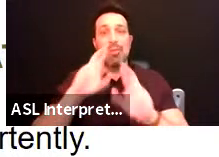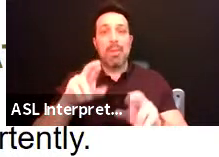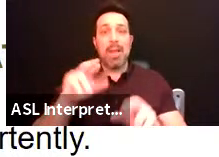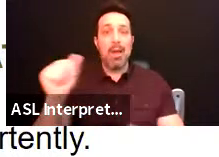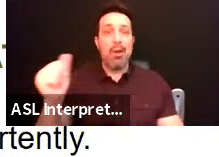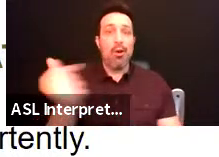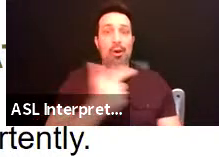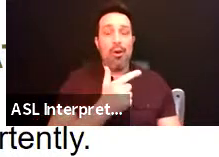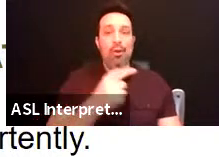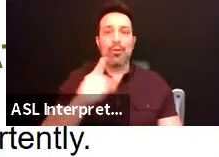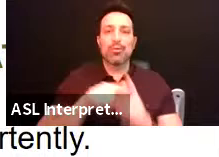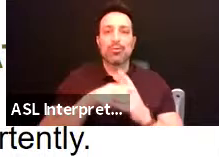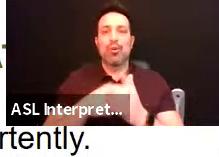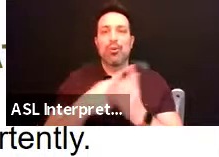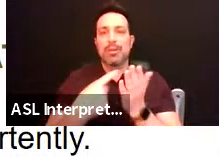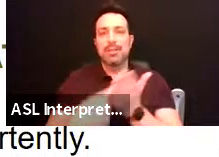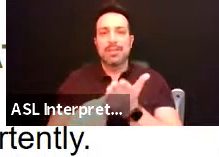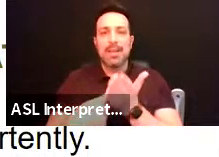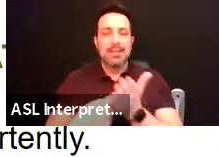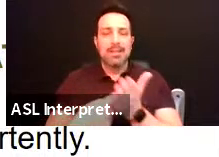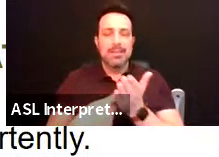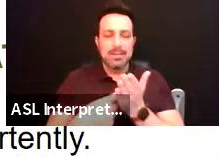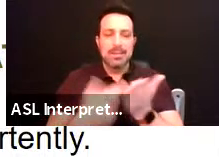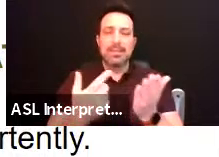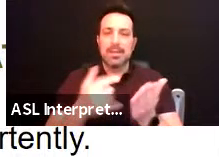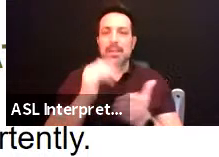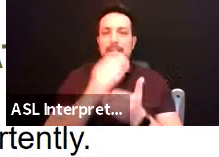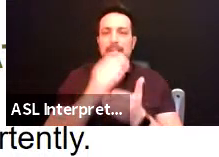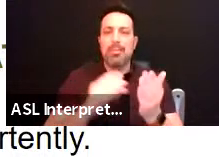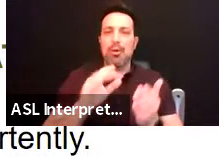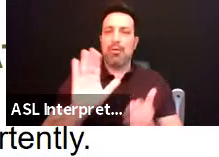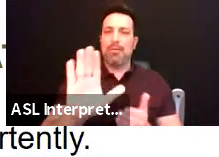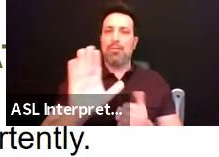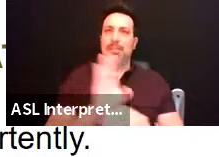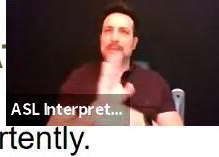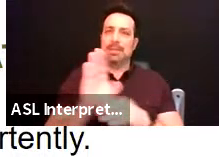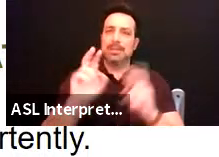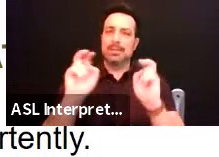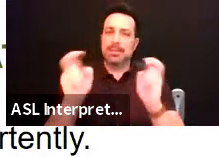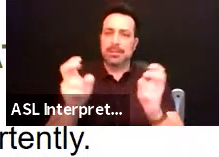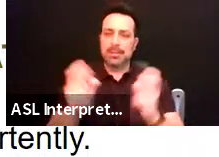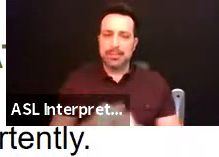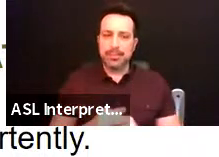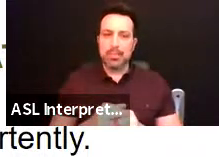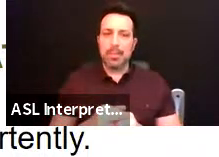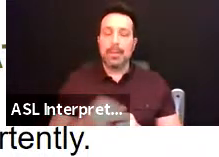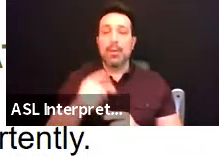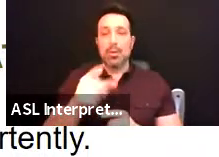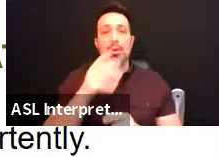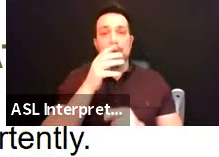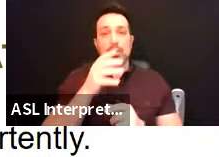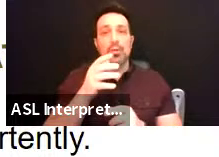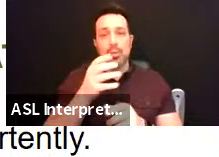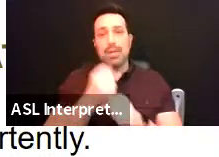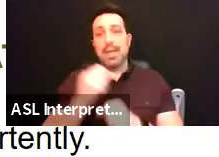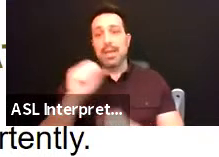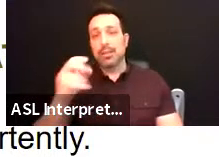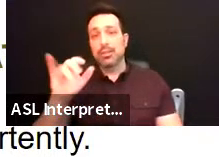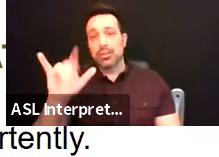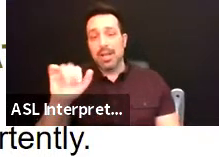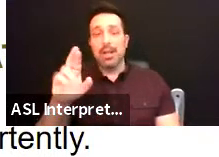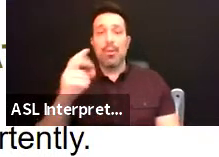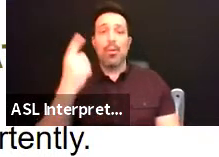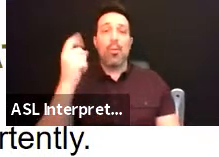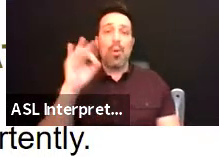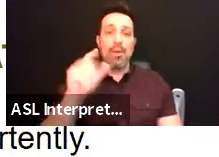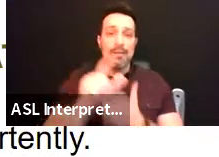and you start to discuss it, and it's part of your business. You will then get Shelly or one of the lawyers,